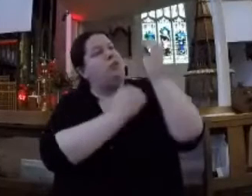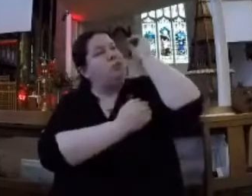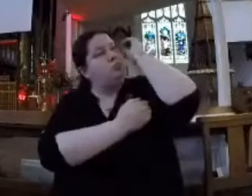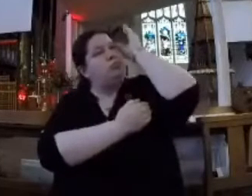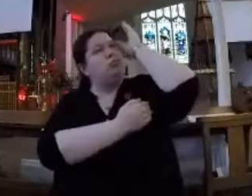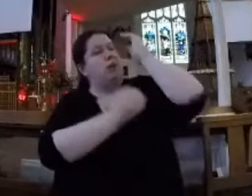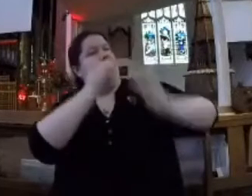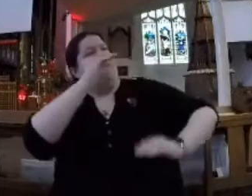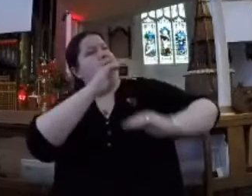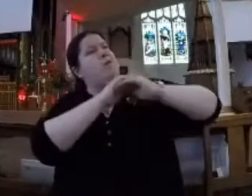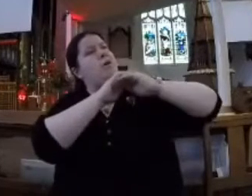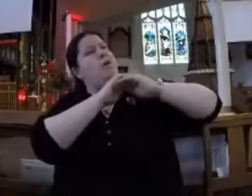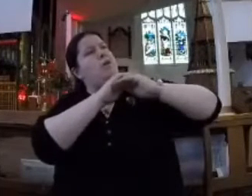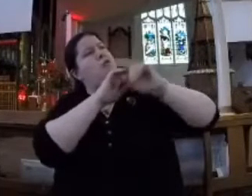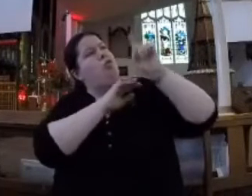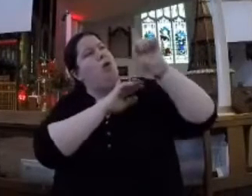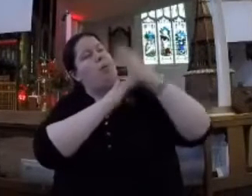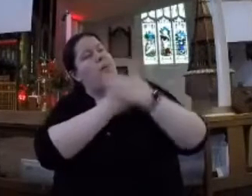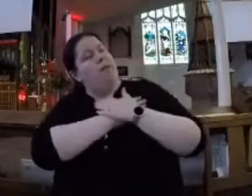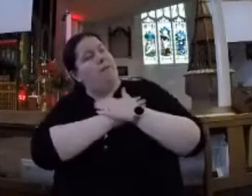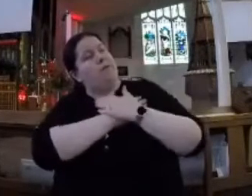be filled with the love of God.